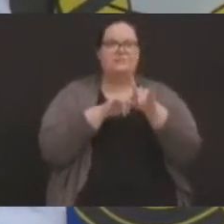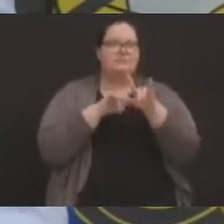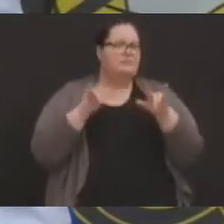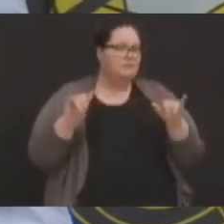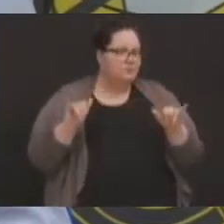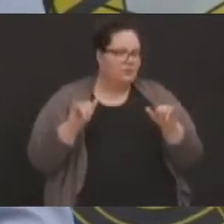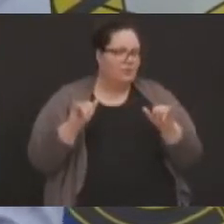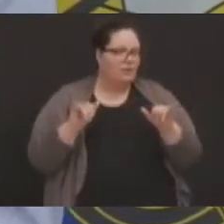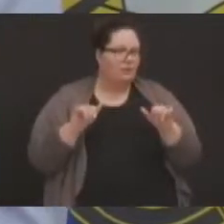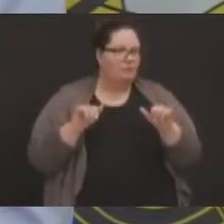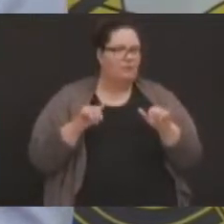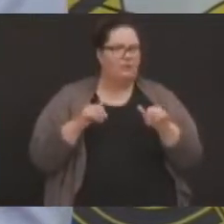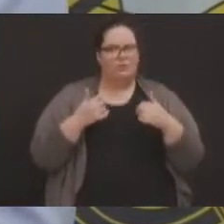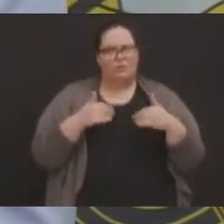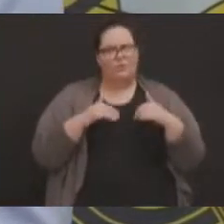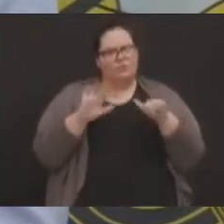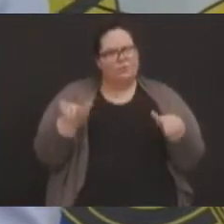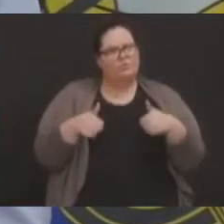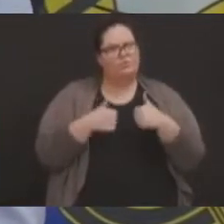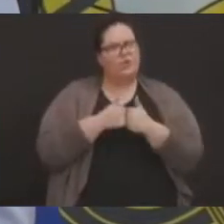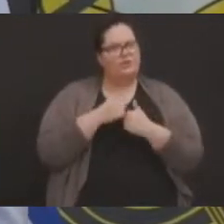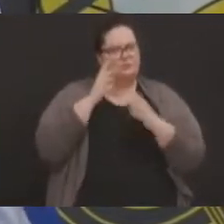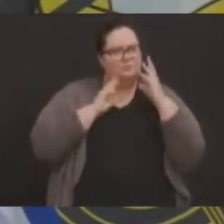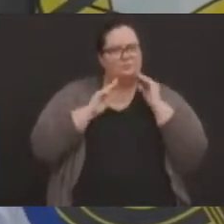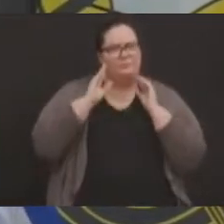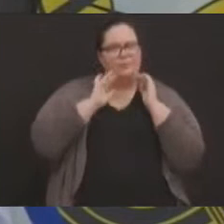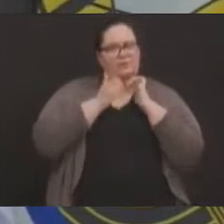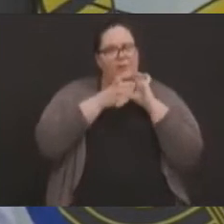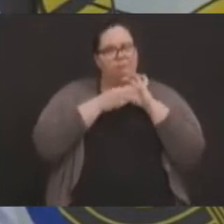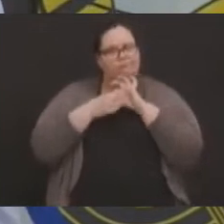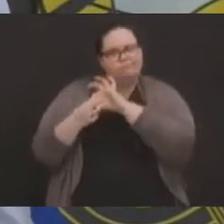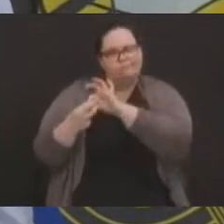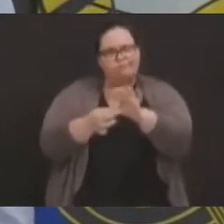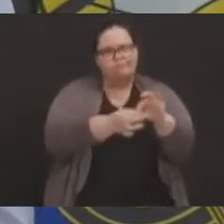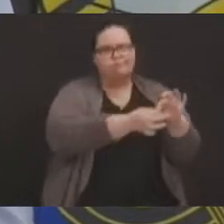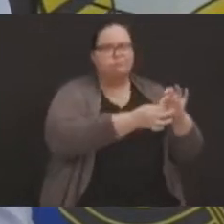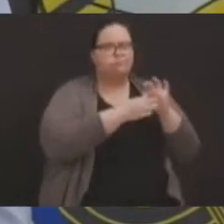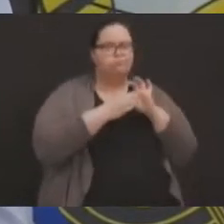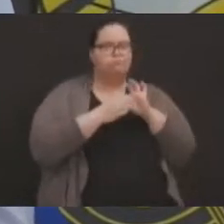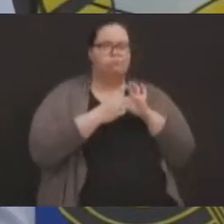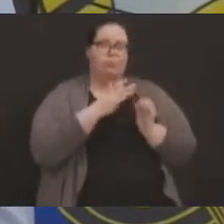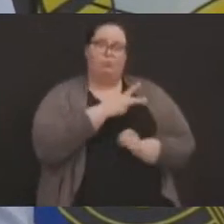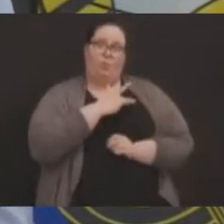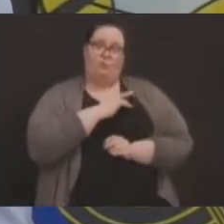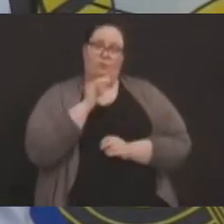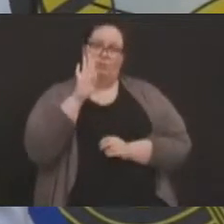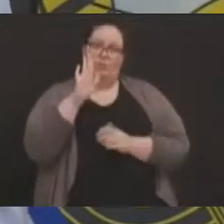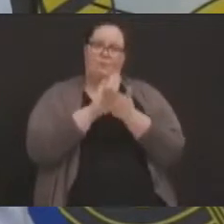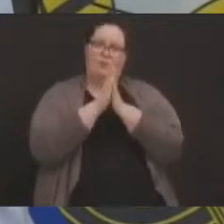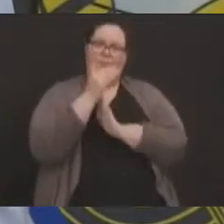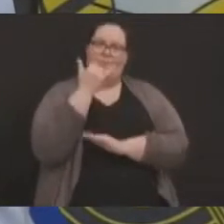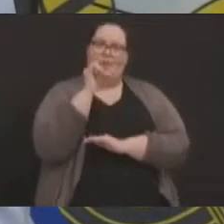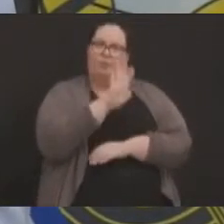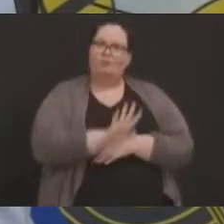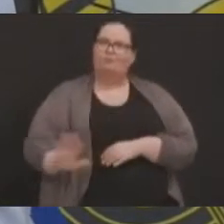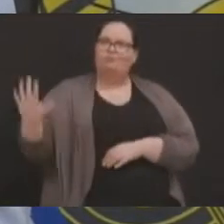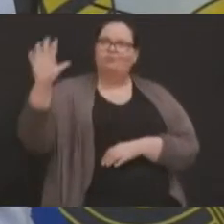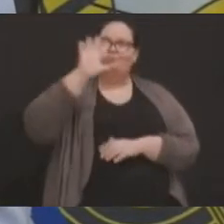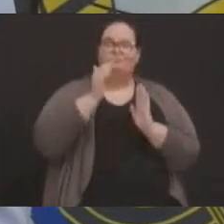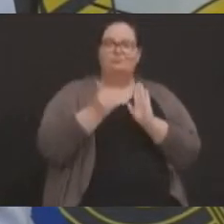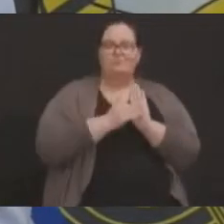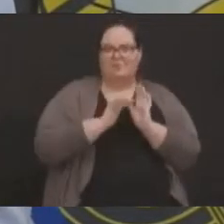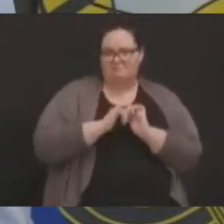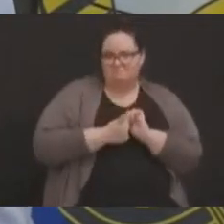level. Before we begin, I have to report that we have had another death due to COVID-19 in New Brunswick, and that this individual is